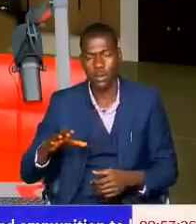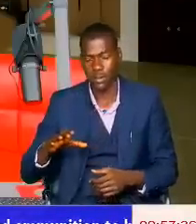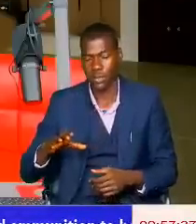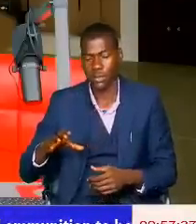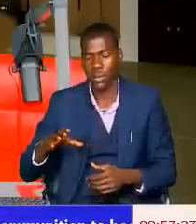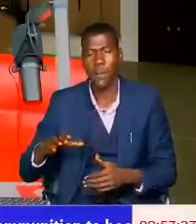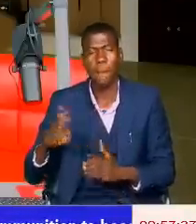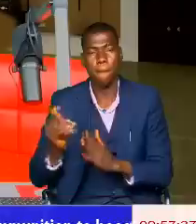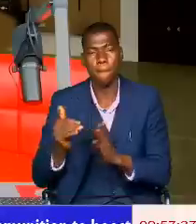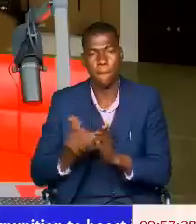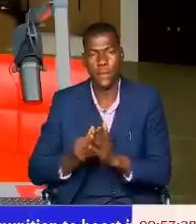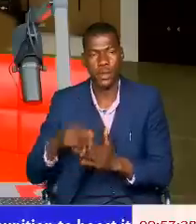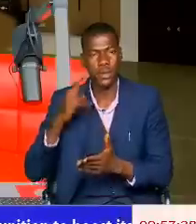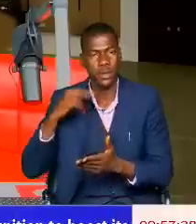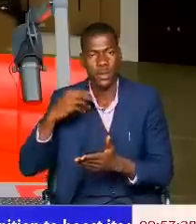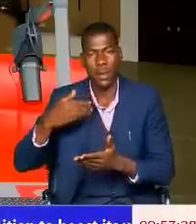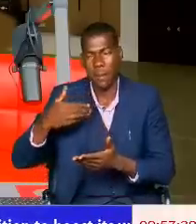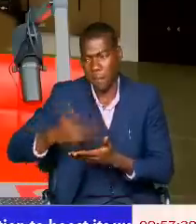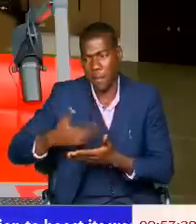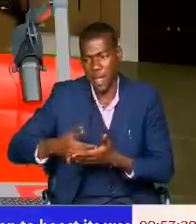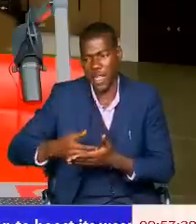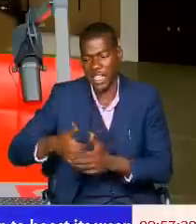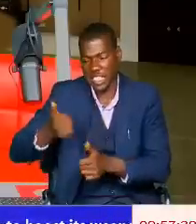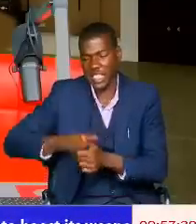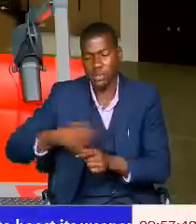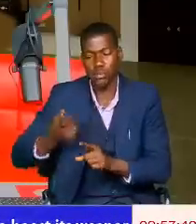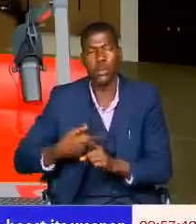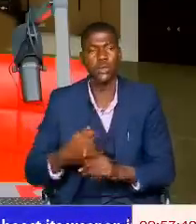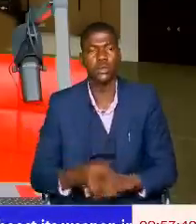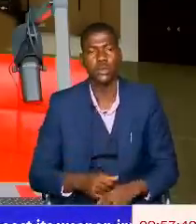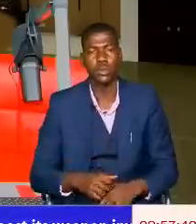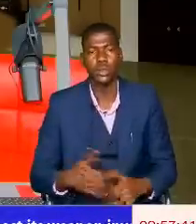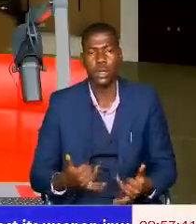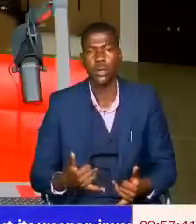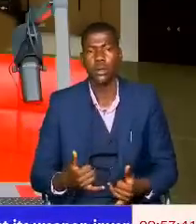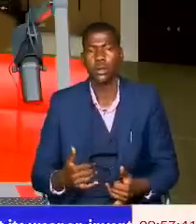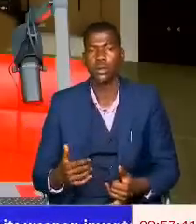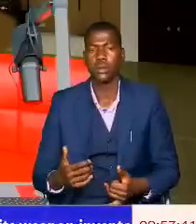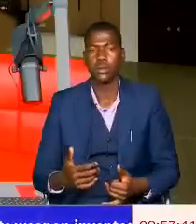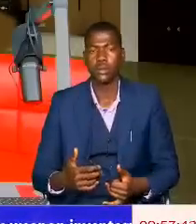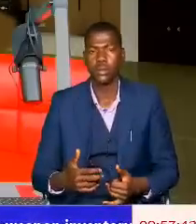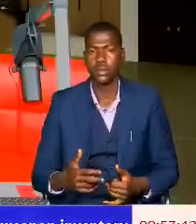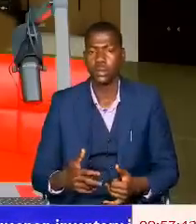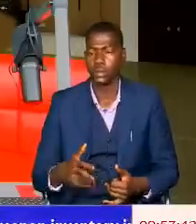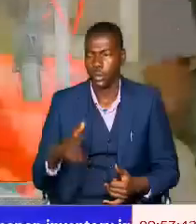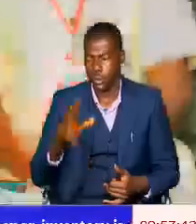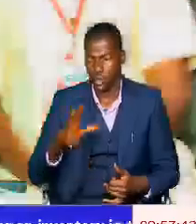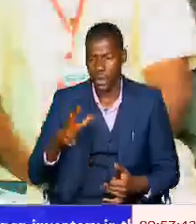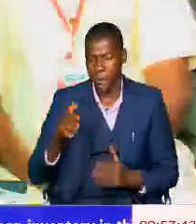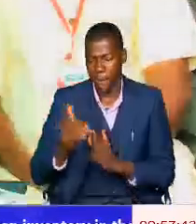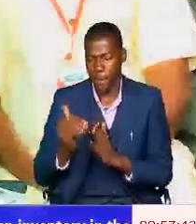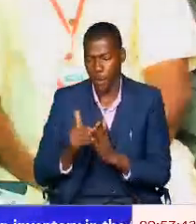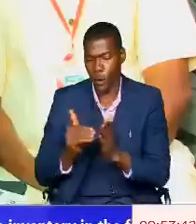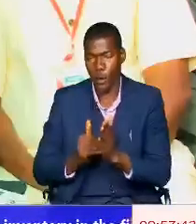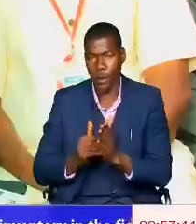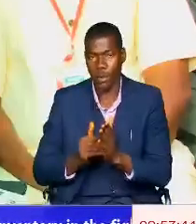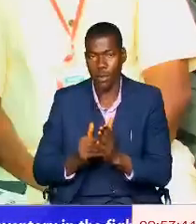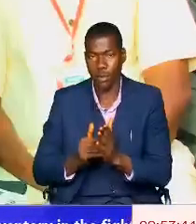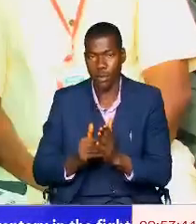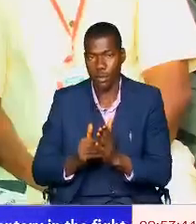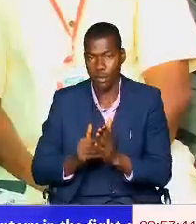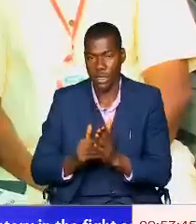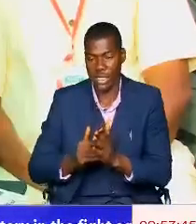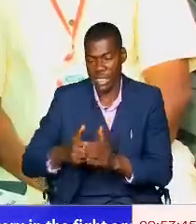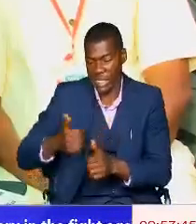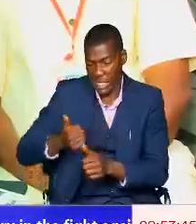Marketplace. Yeah. So how much is 3 billion naira in a year all over Nigeria? Just from Brekete